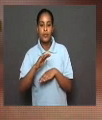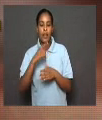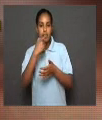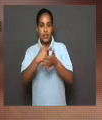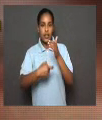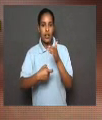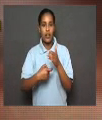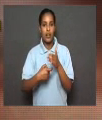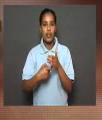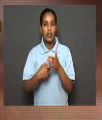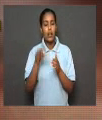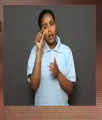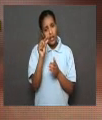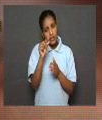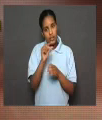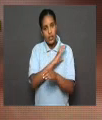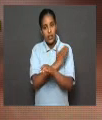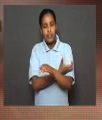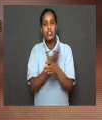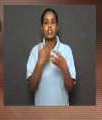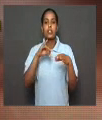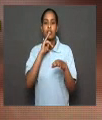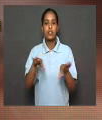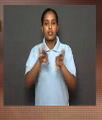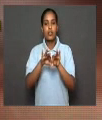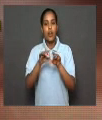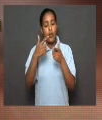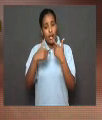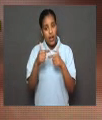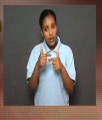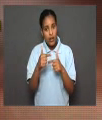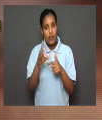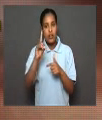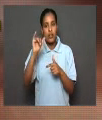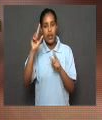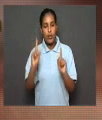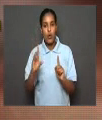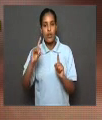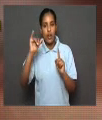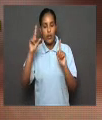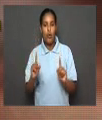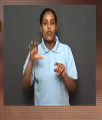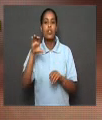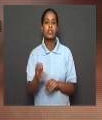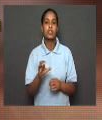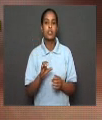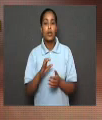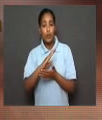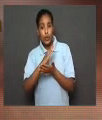As a result, less energy is needed to overcome the dipole-dipole